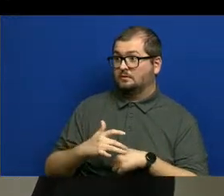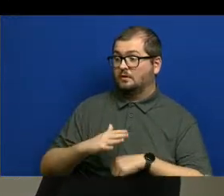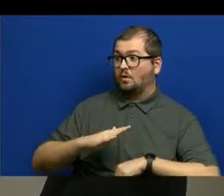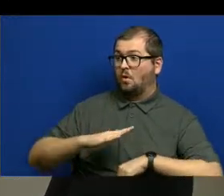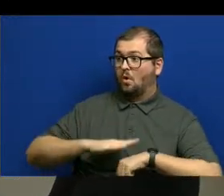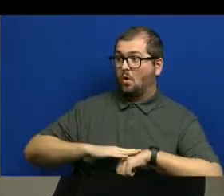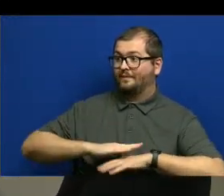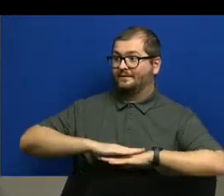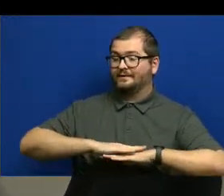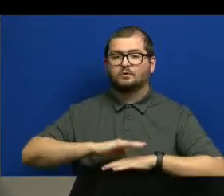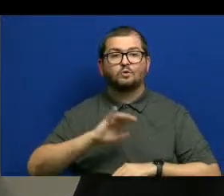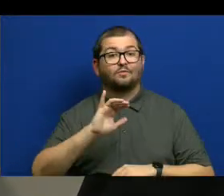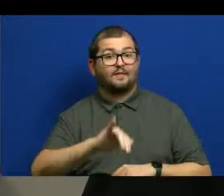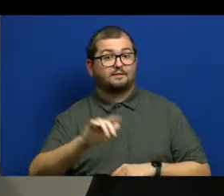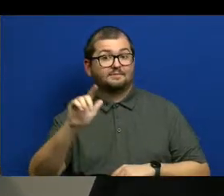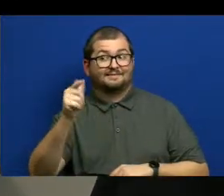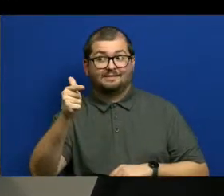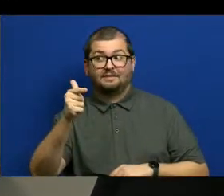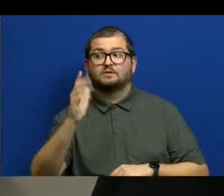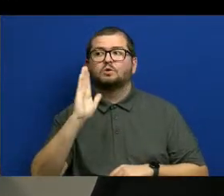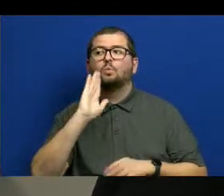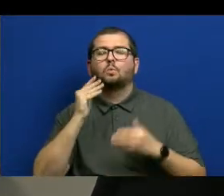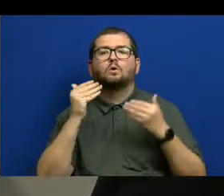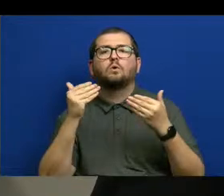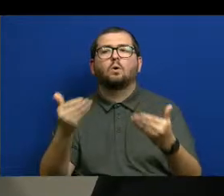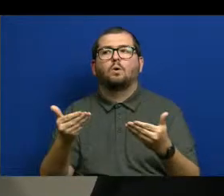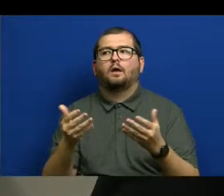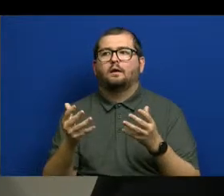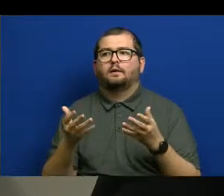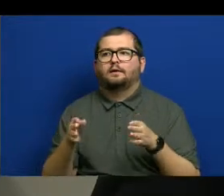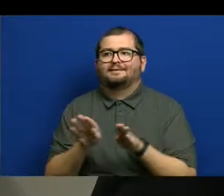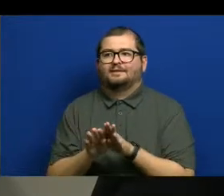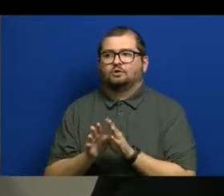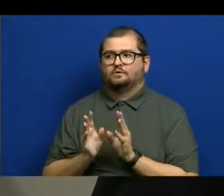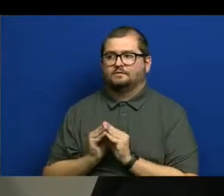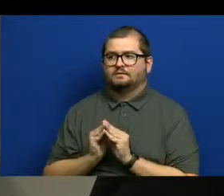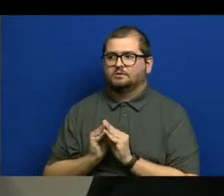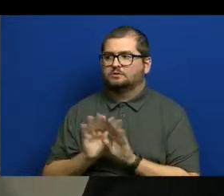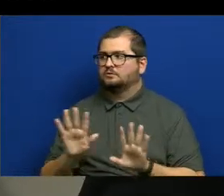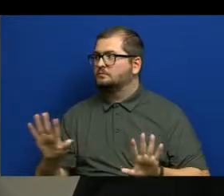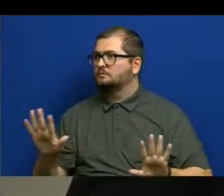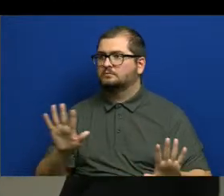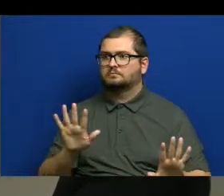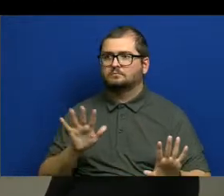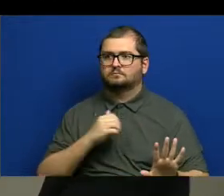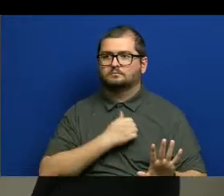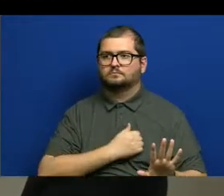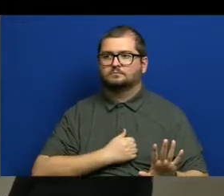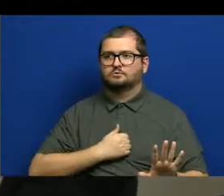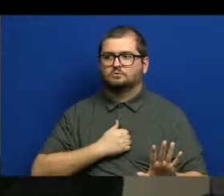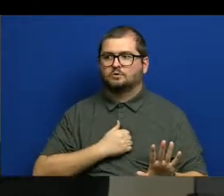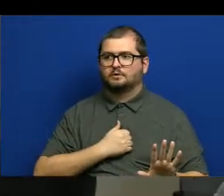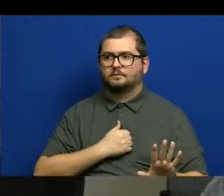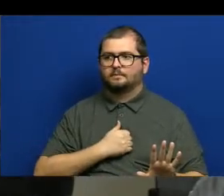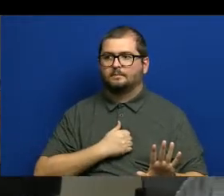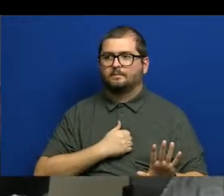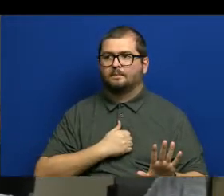That motion has been seconded, so we'll go into executive session. Oh, excuse me, sorry.